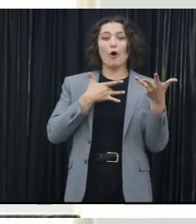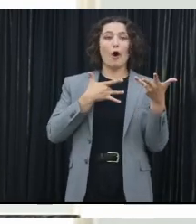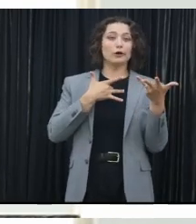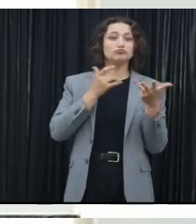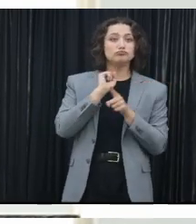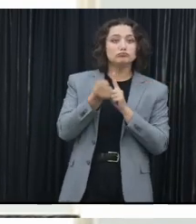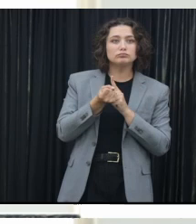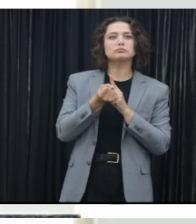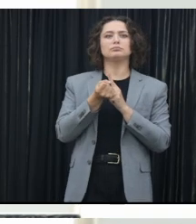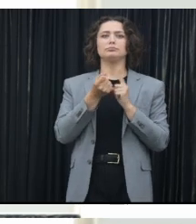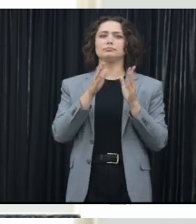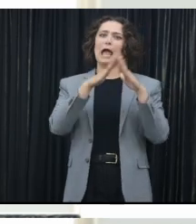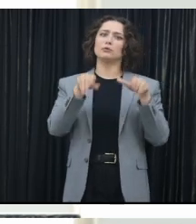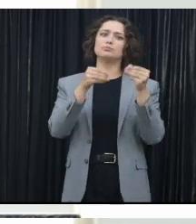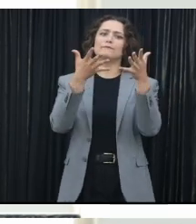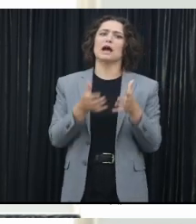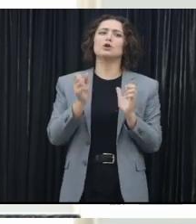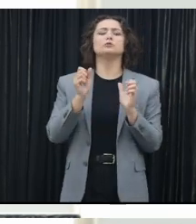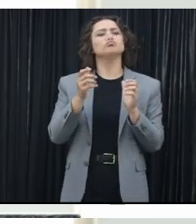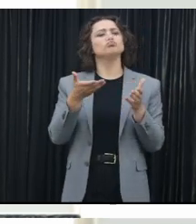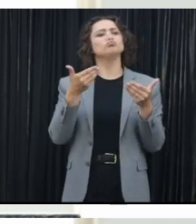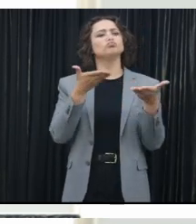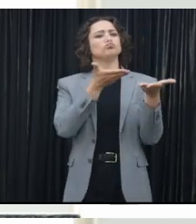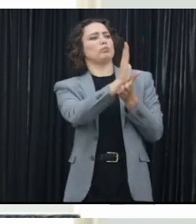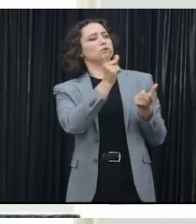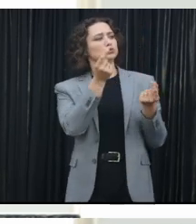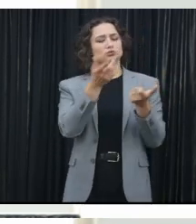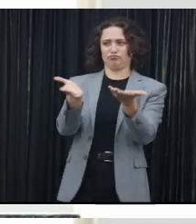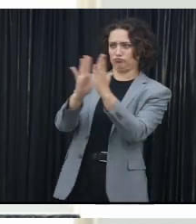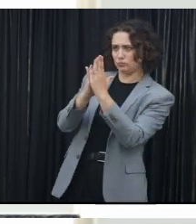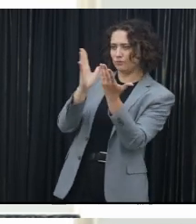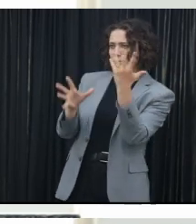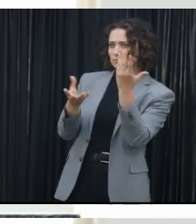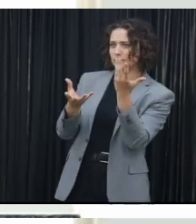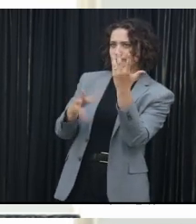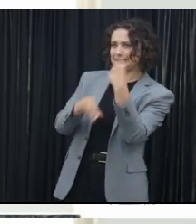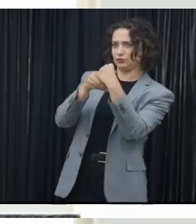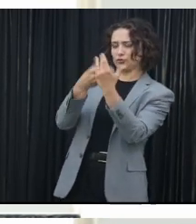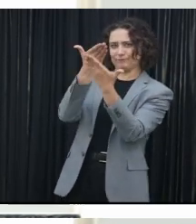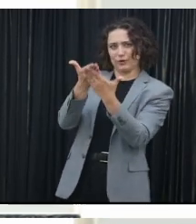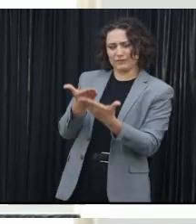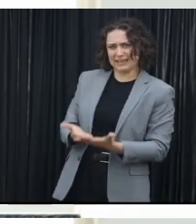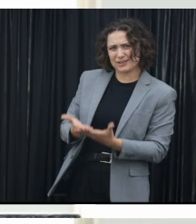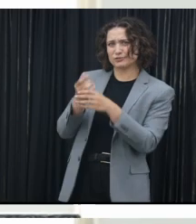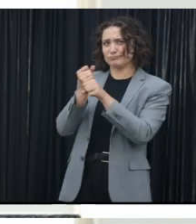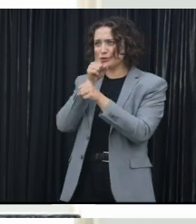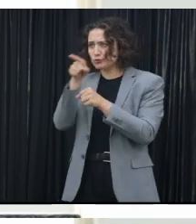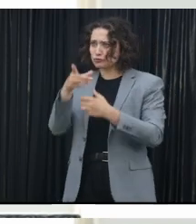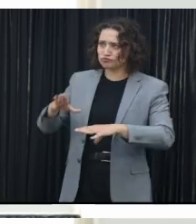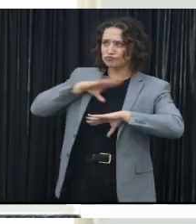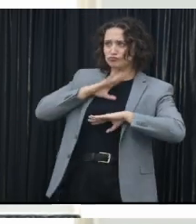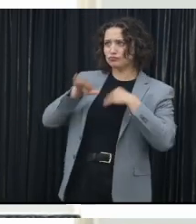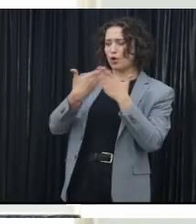be within their right then to establish that request additional verification to establish that they meet that definition of disability and